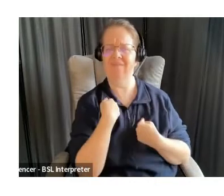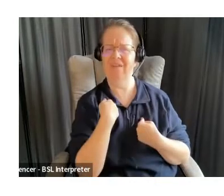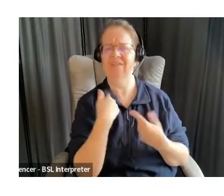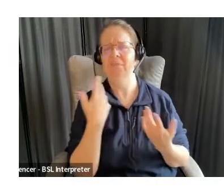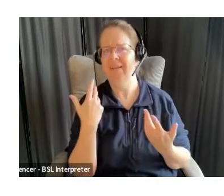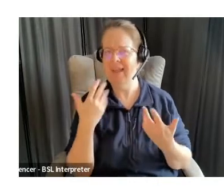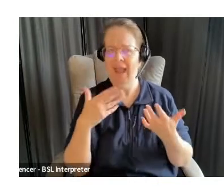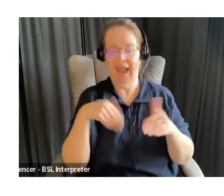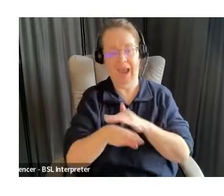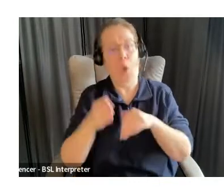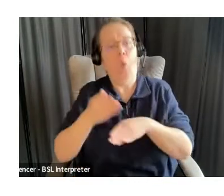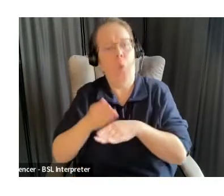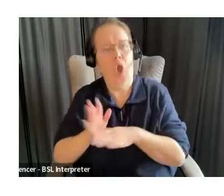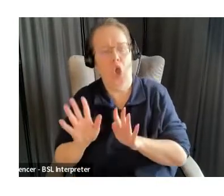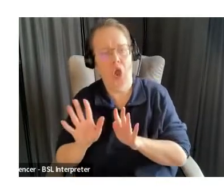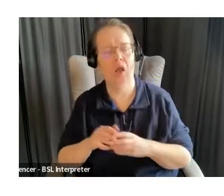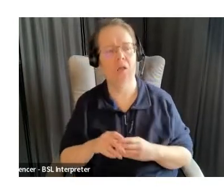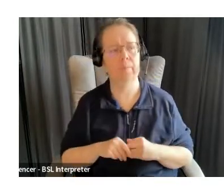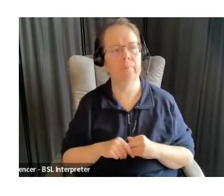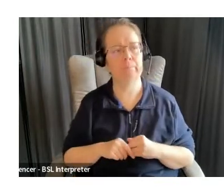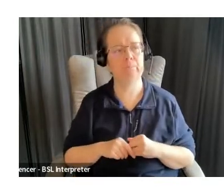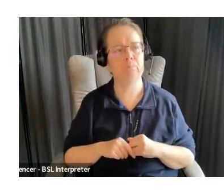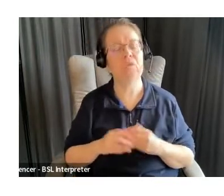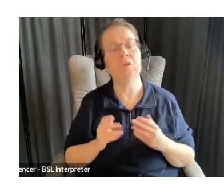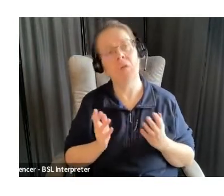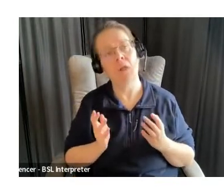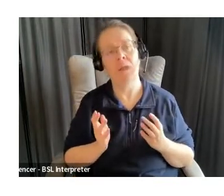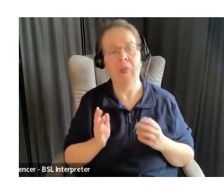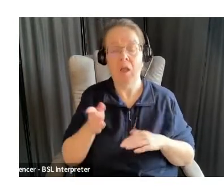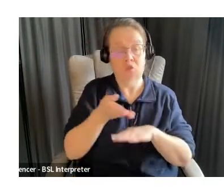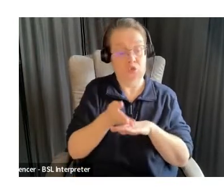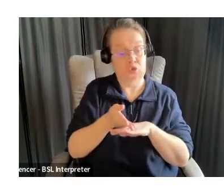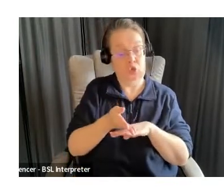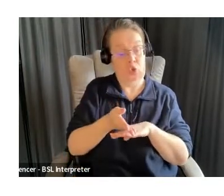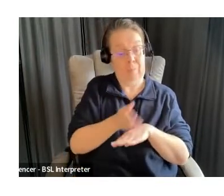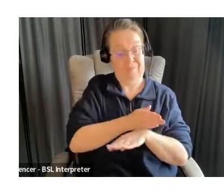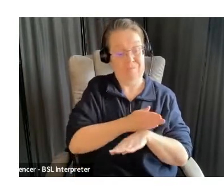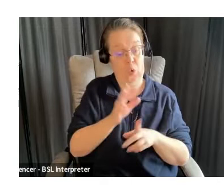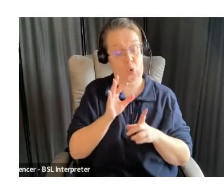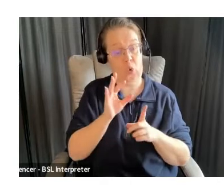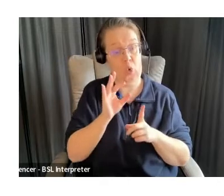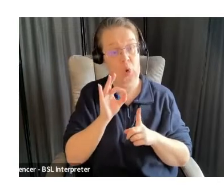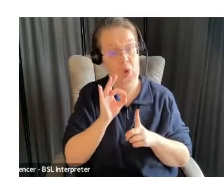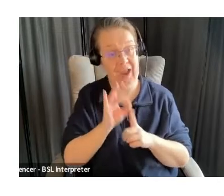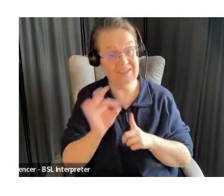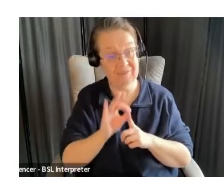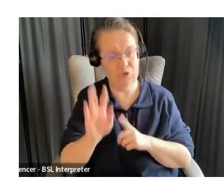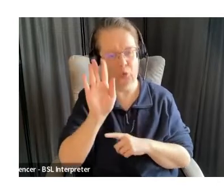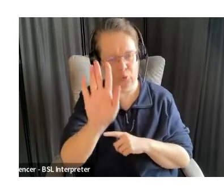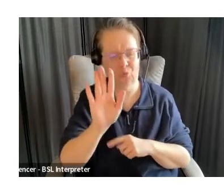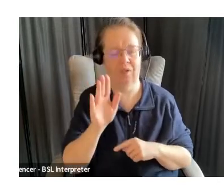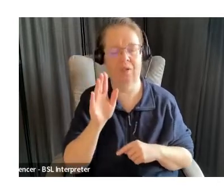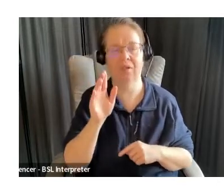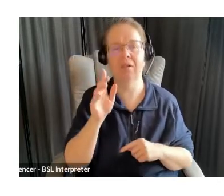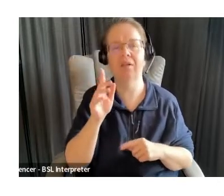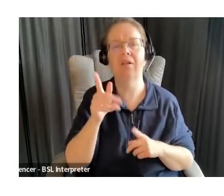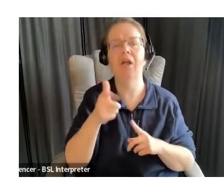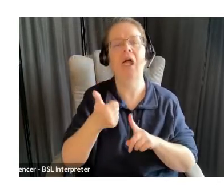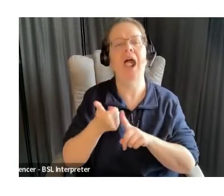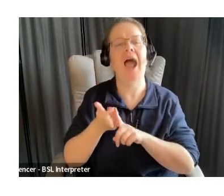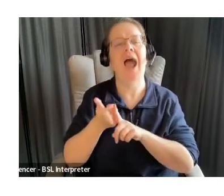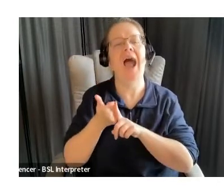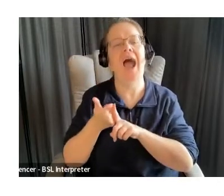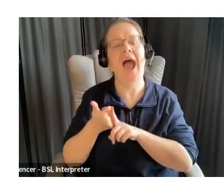work. So just before the interview, here's a little advocating for